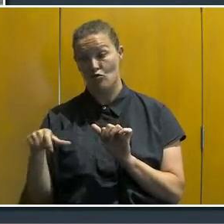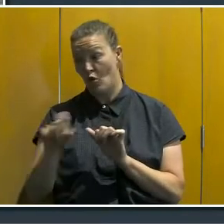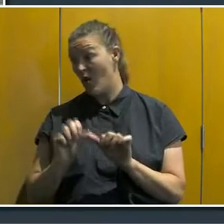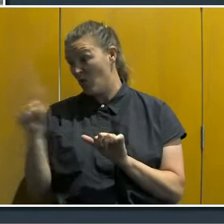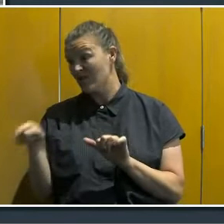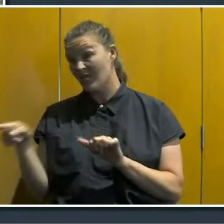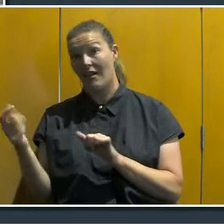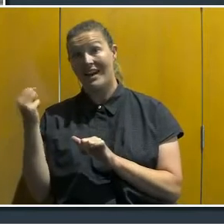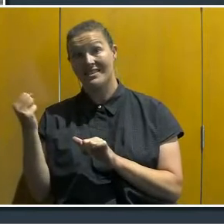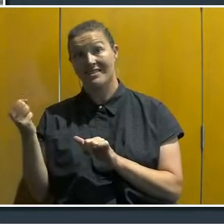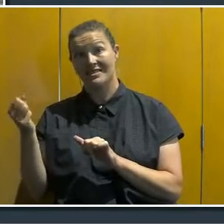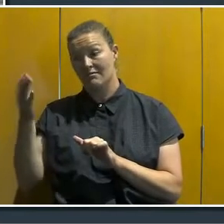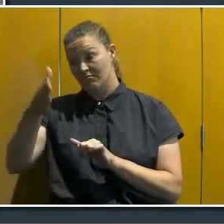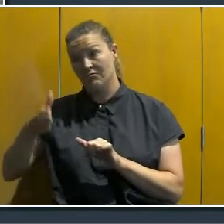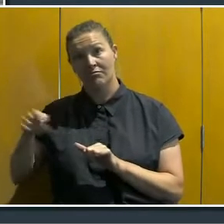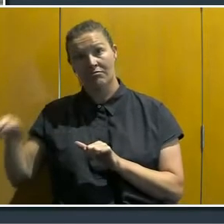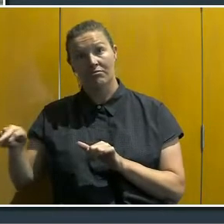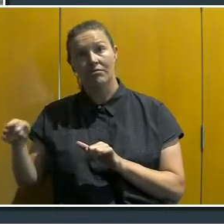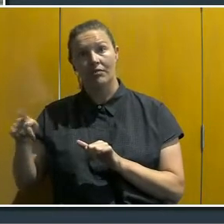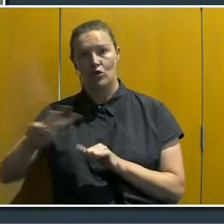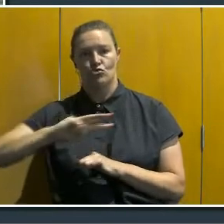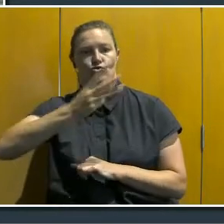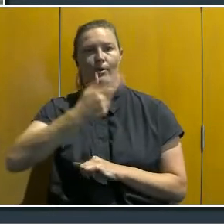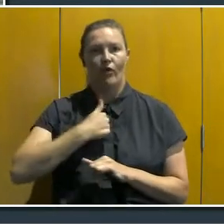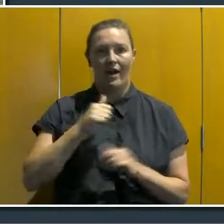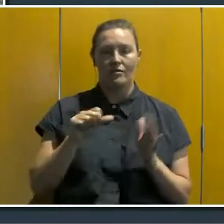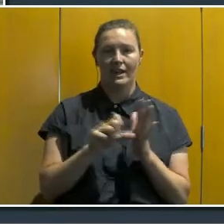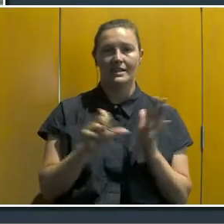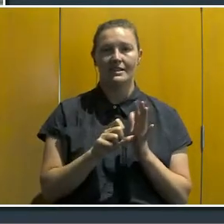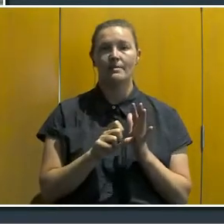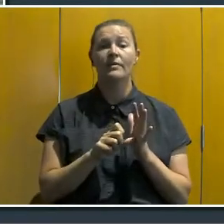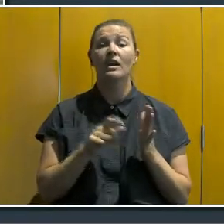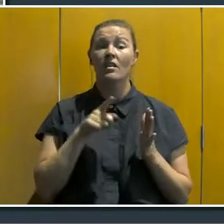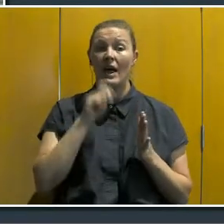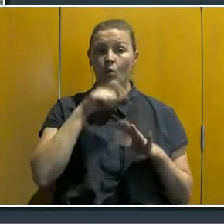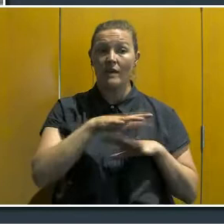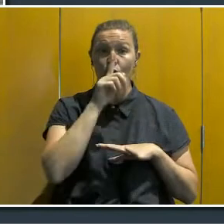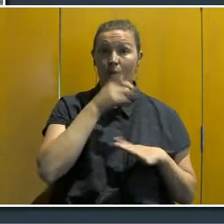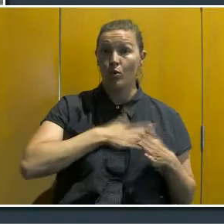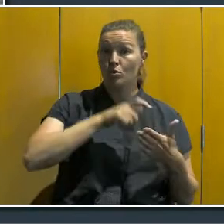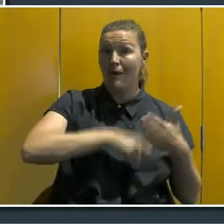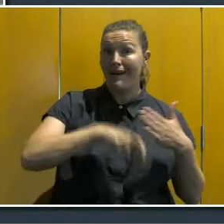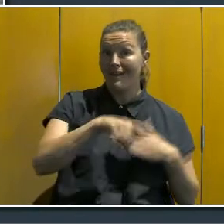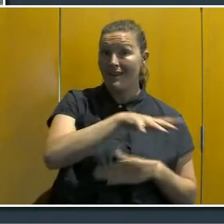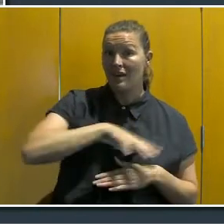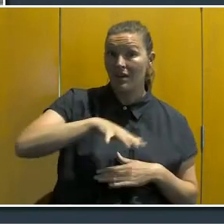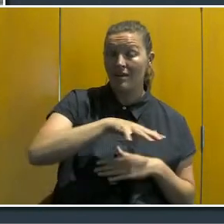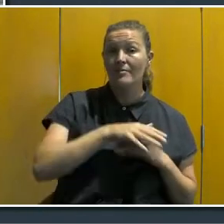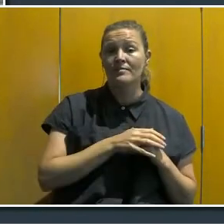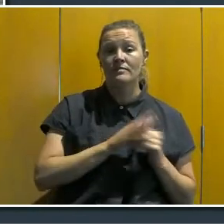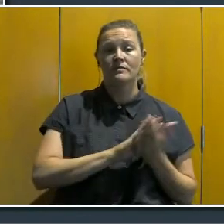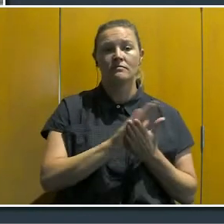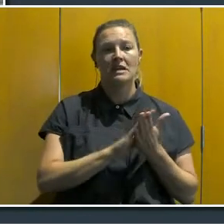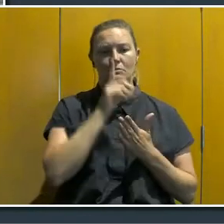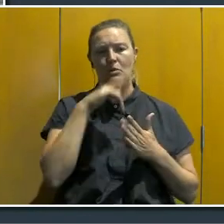road. Such an ongoing rating difference may prove significant to buyers who are looking to purchase in the area, thus reducing